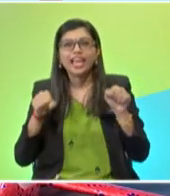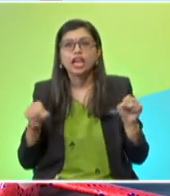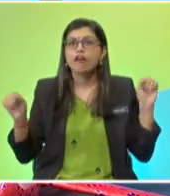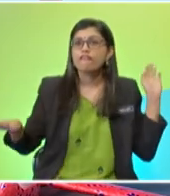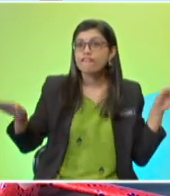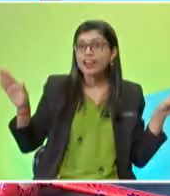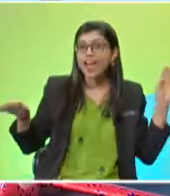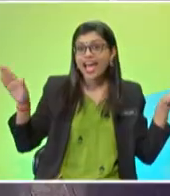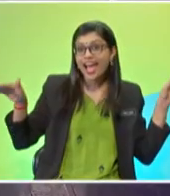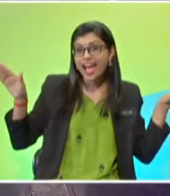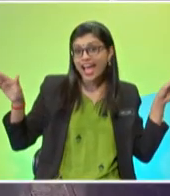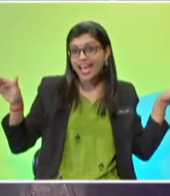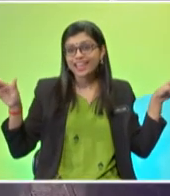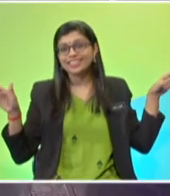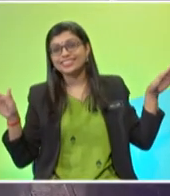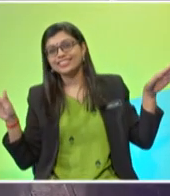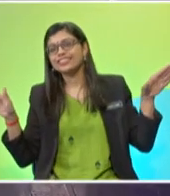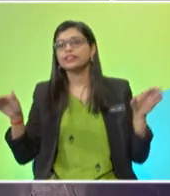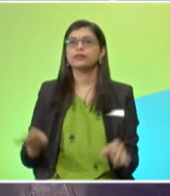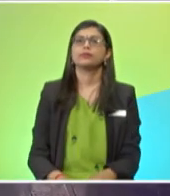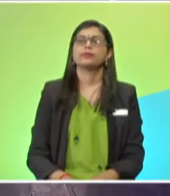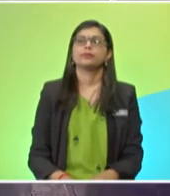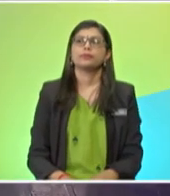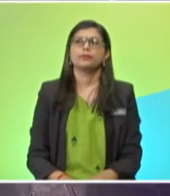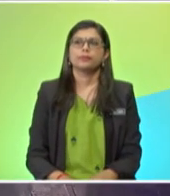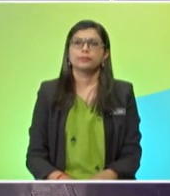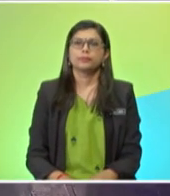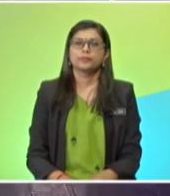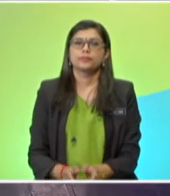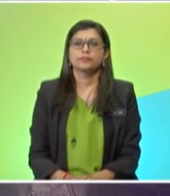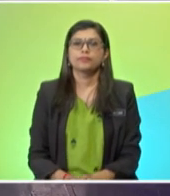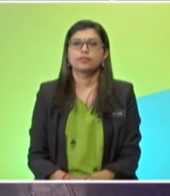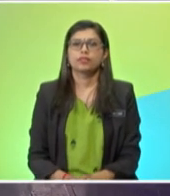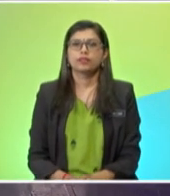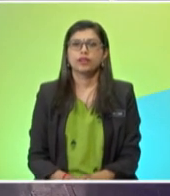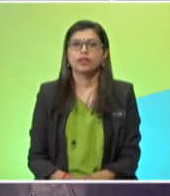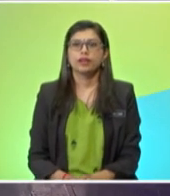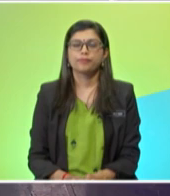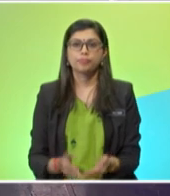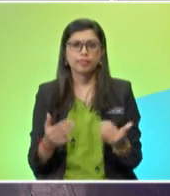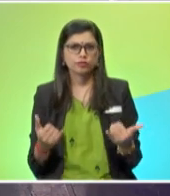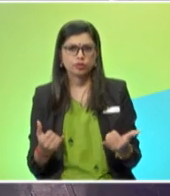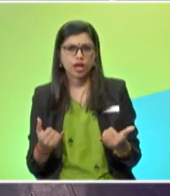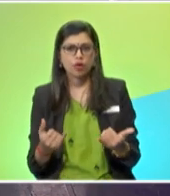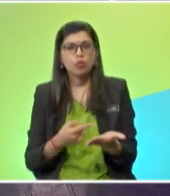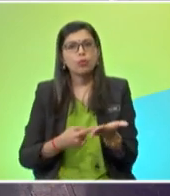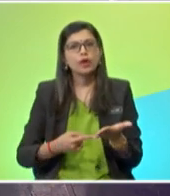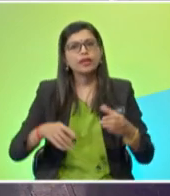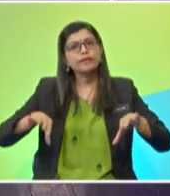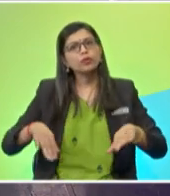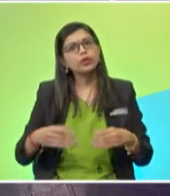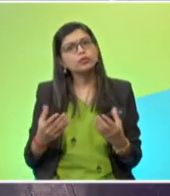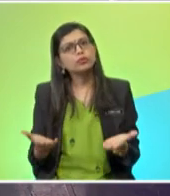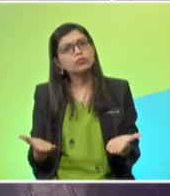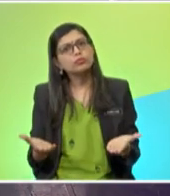is Teacher Kenanga. Yeah. Teacher Kenanga, I've already warmed up my voice. Yes. Are we going to sing along? Yes, we are going to sing along a